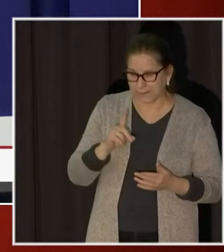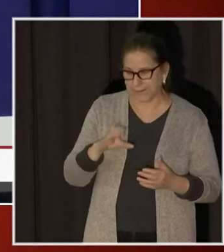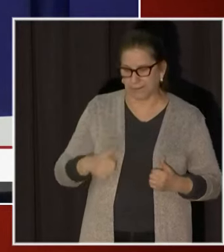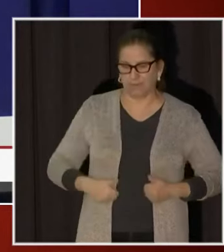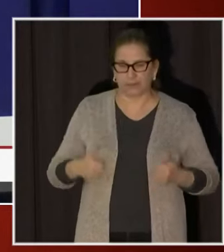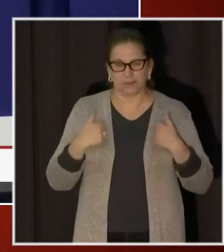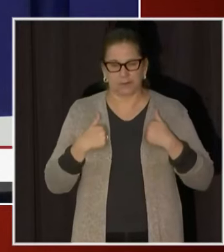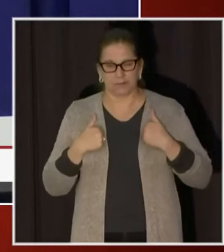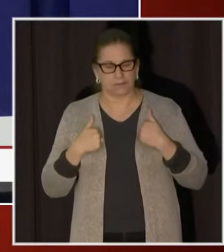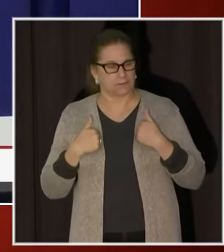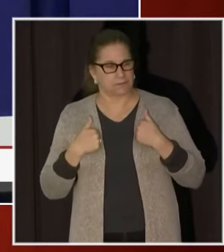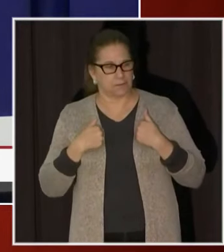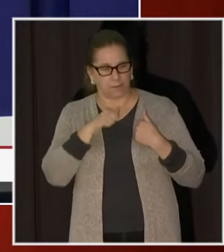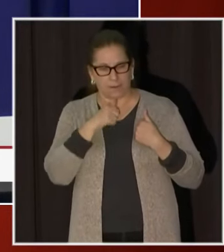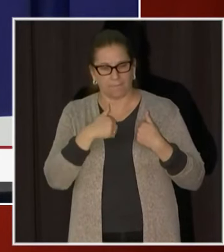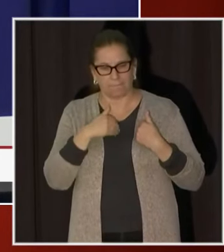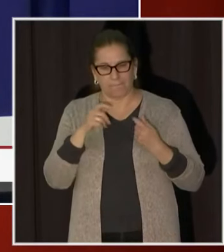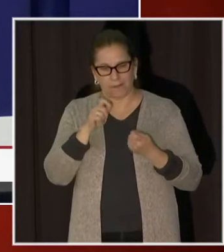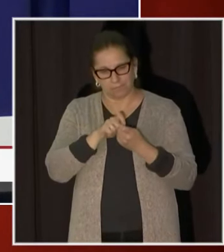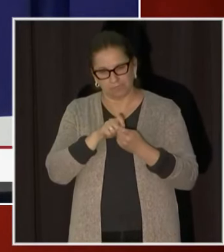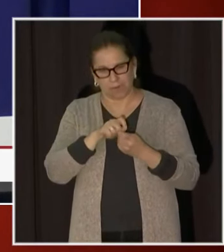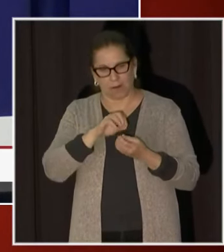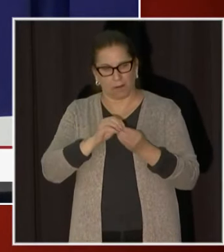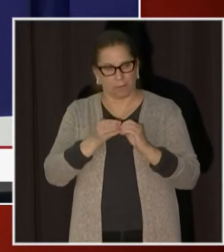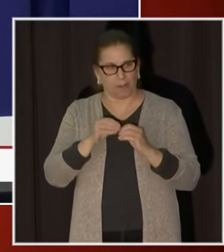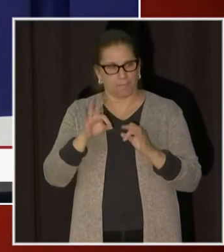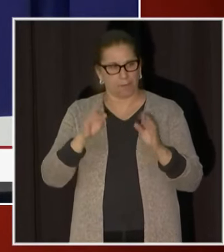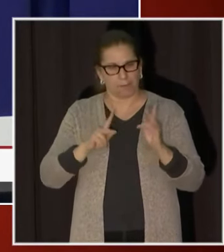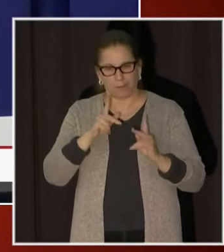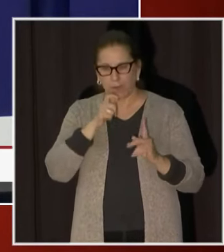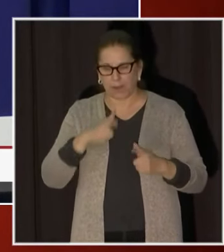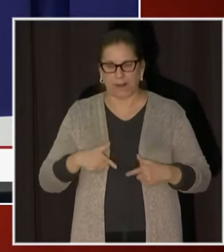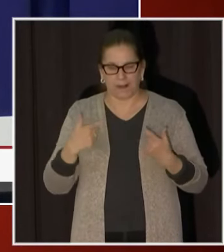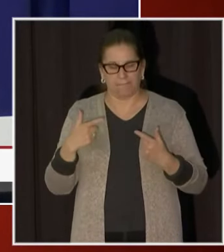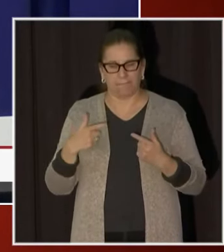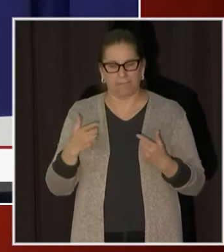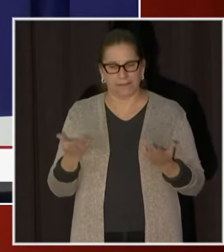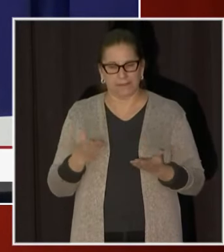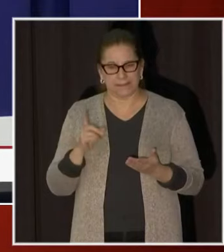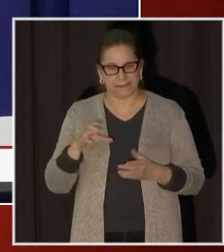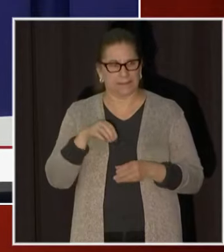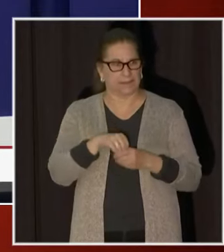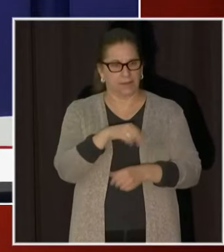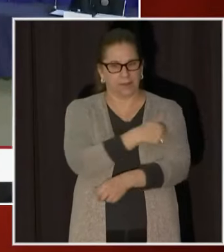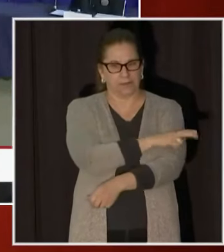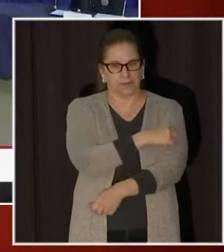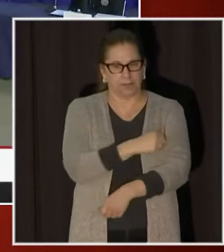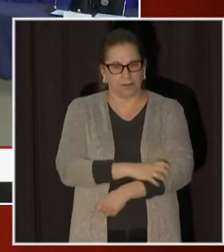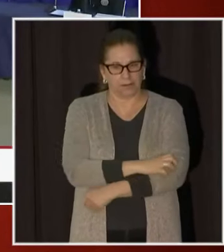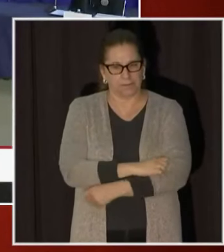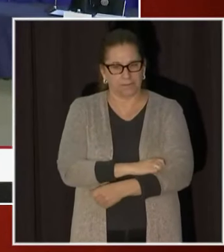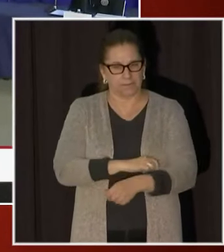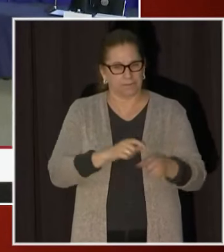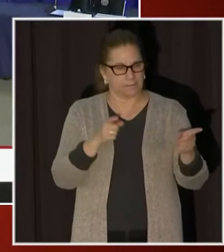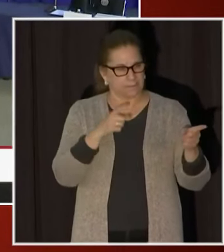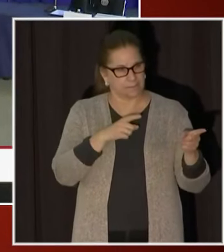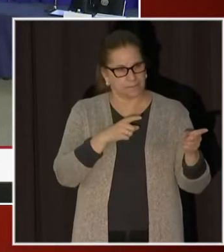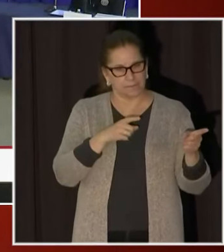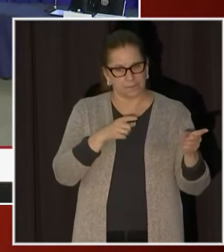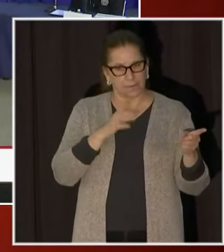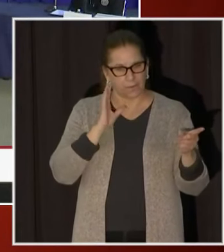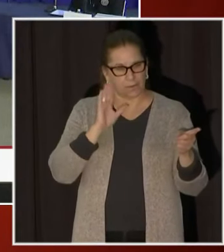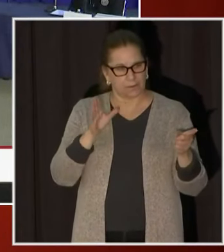of DC residents who have been hospitalized. And this is something that Dr. Nesbitt has been talking to you about from the